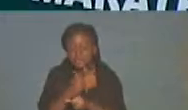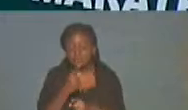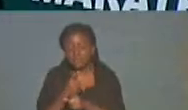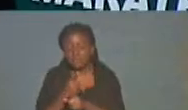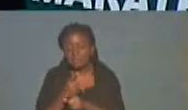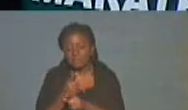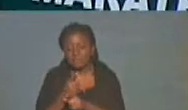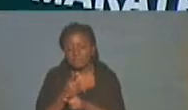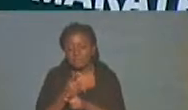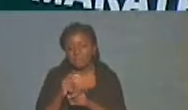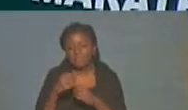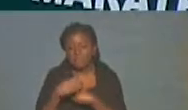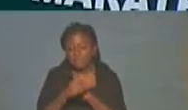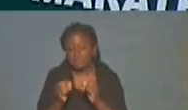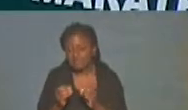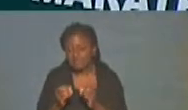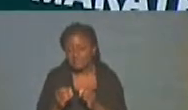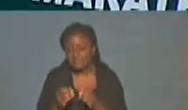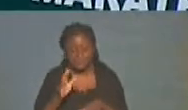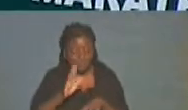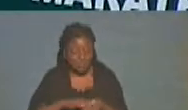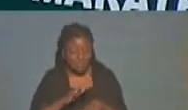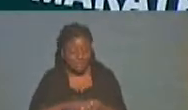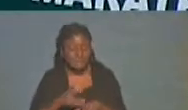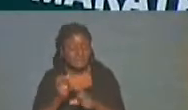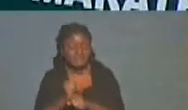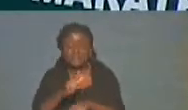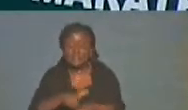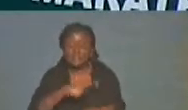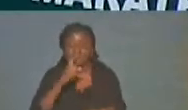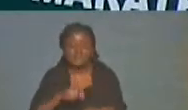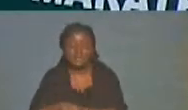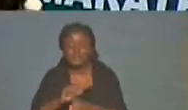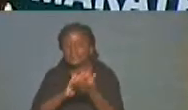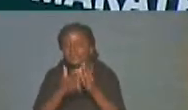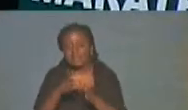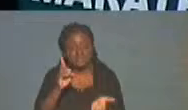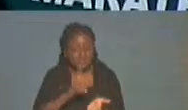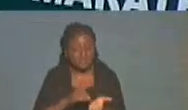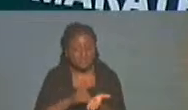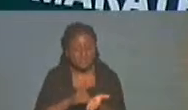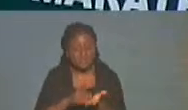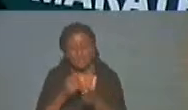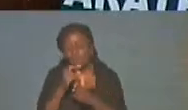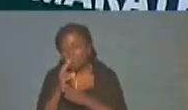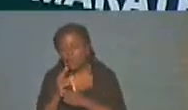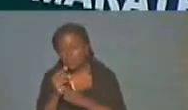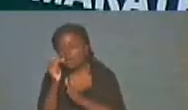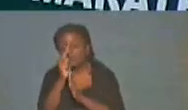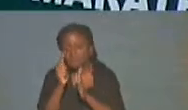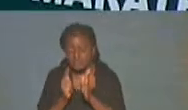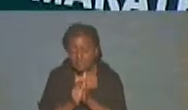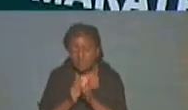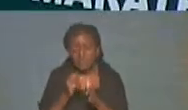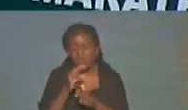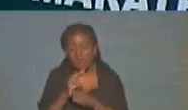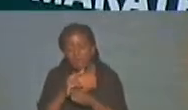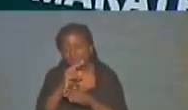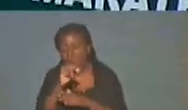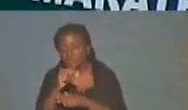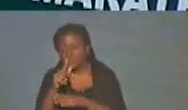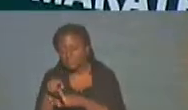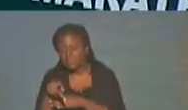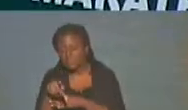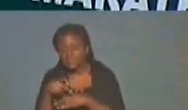warning. It takes a very long time to become a physician or an attorney under the Republic. Making